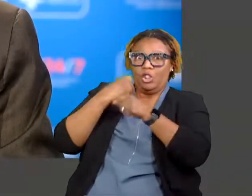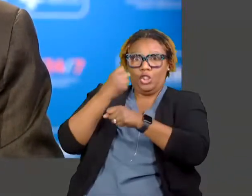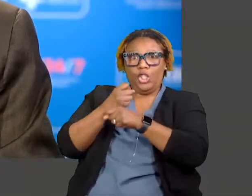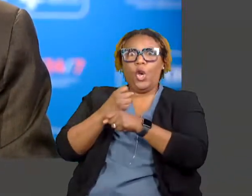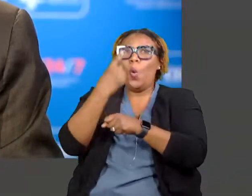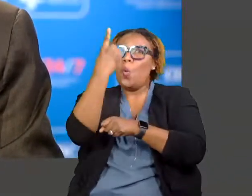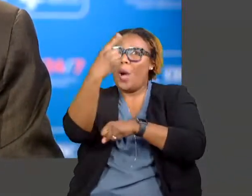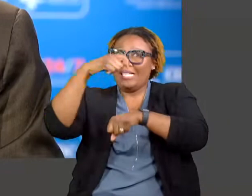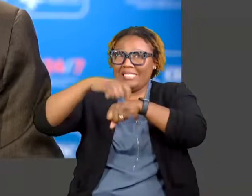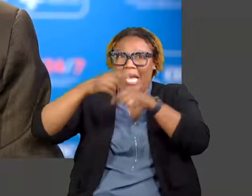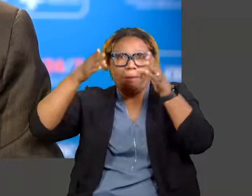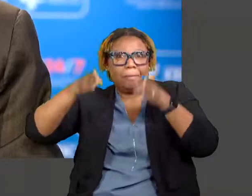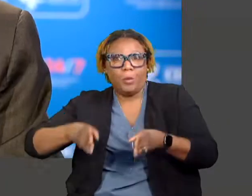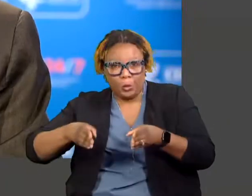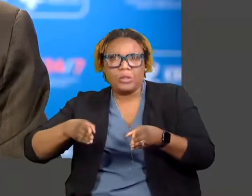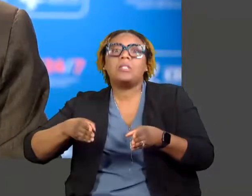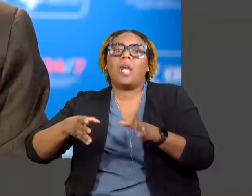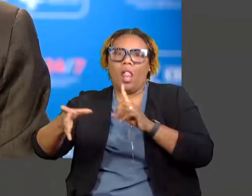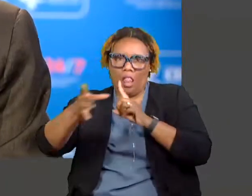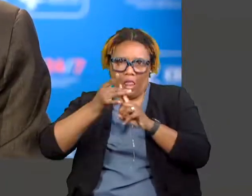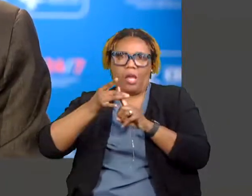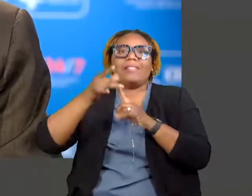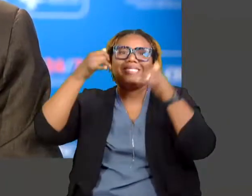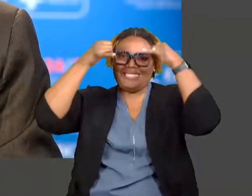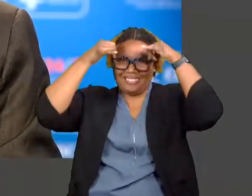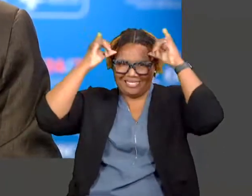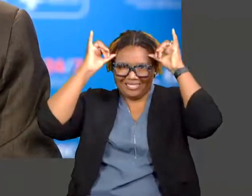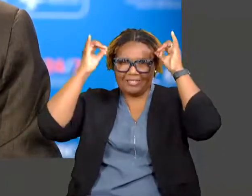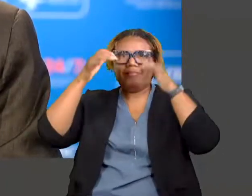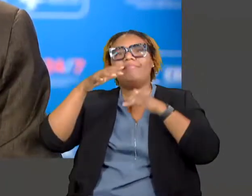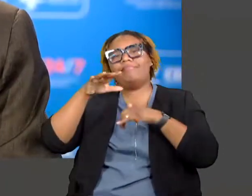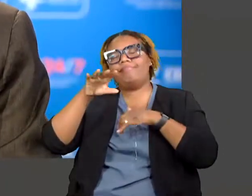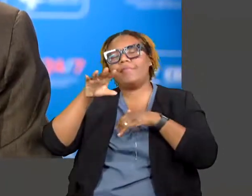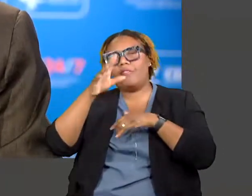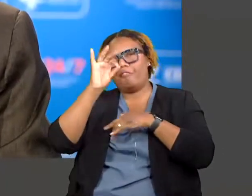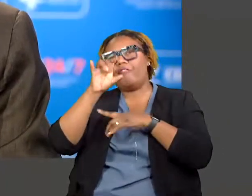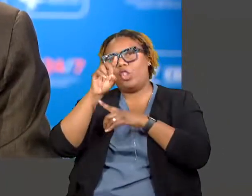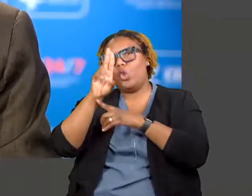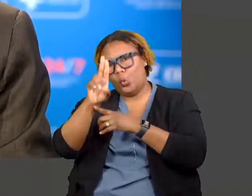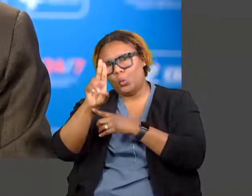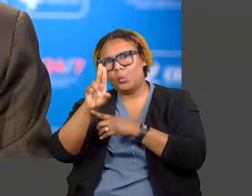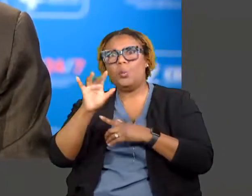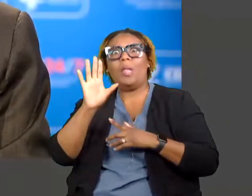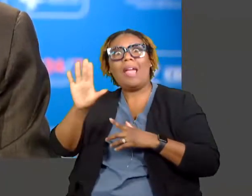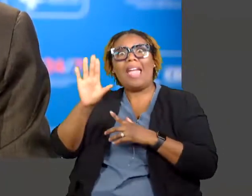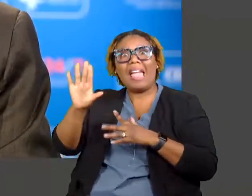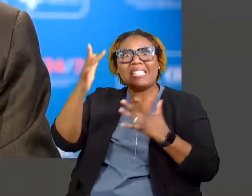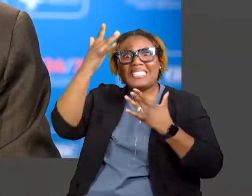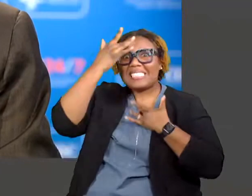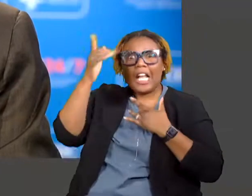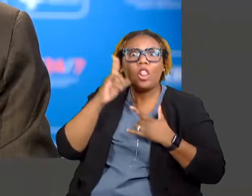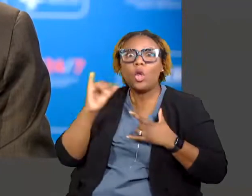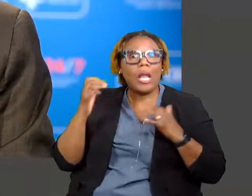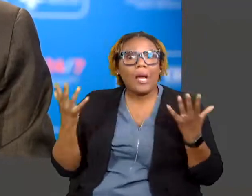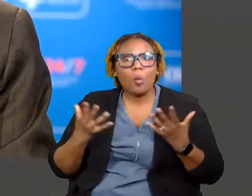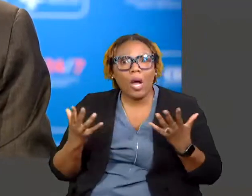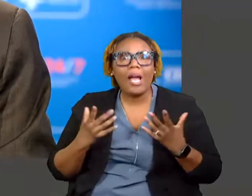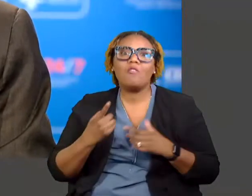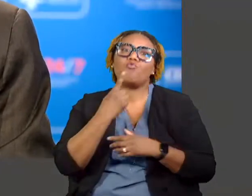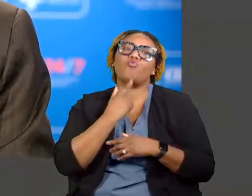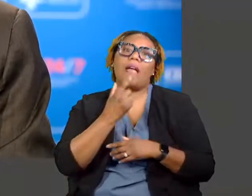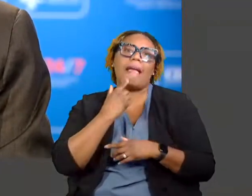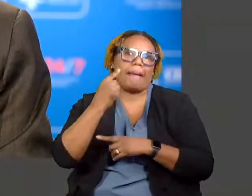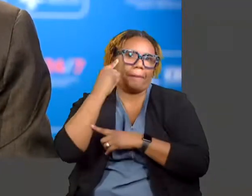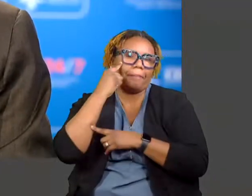dairy worker in Texas. This person's only symptom was eye redness or conjunctivitis. And